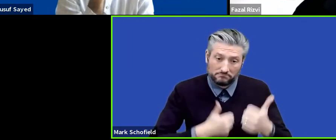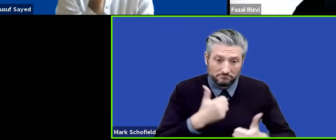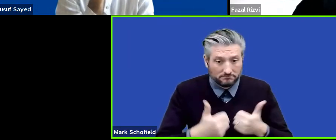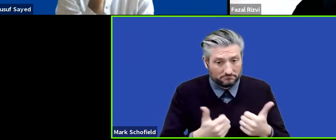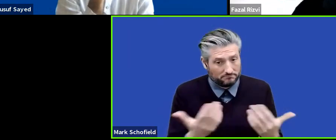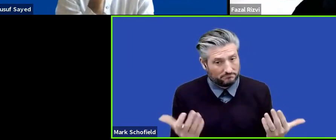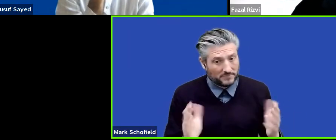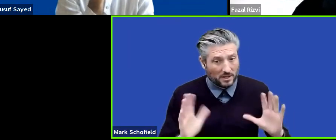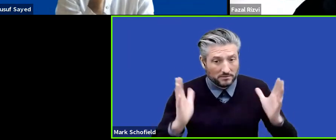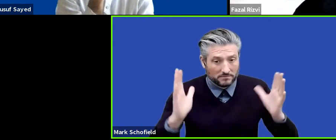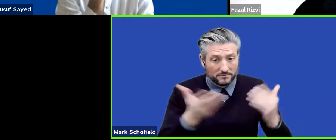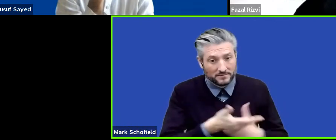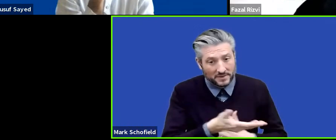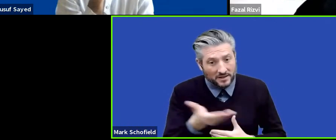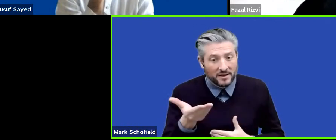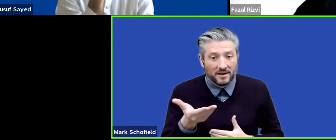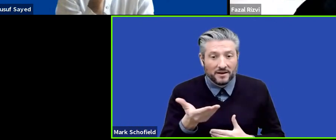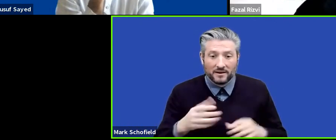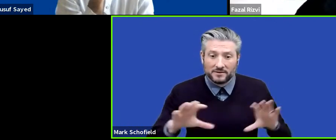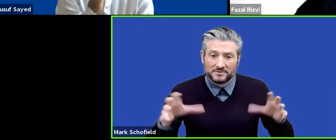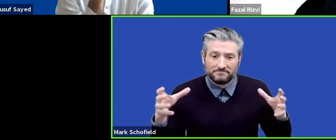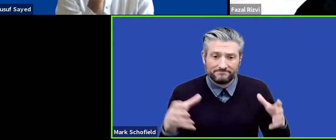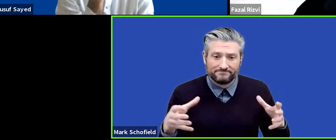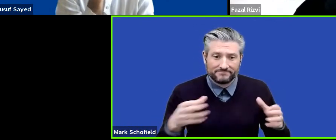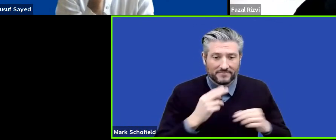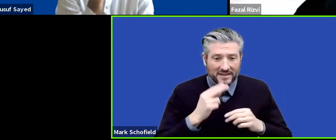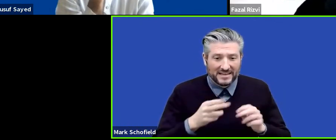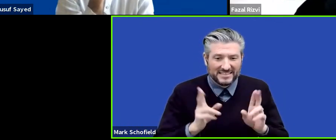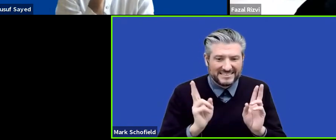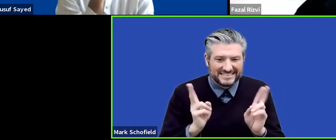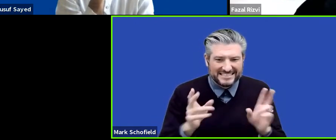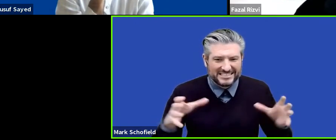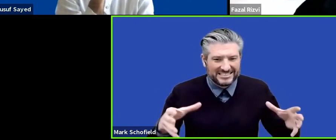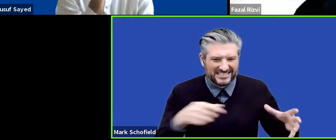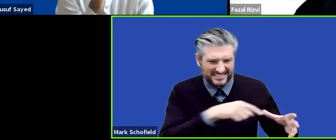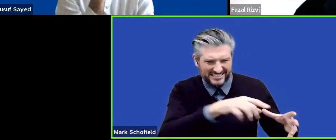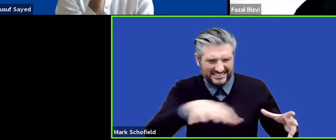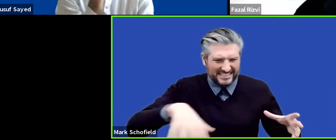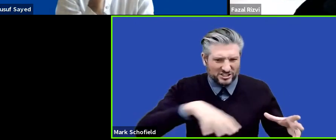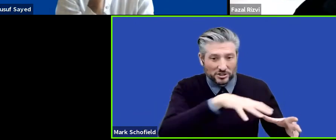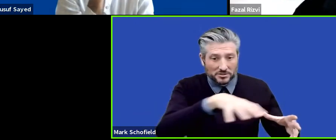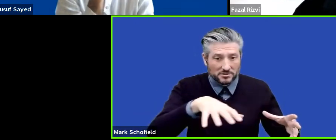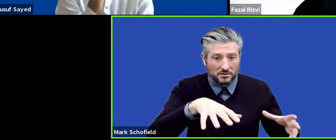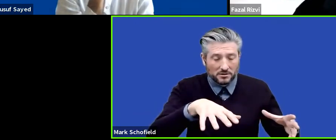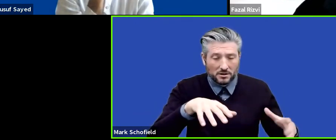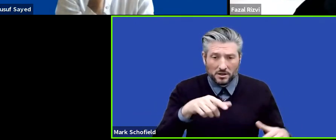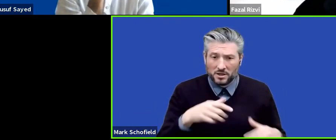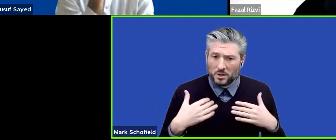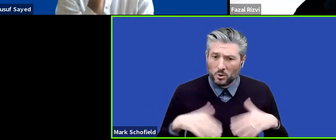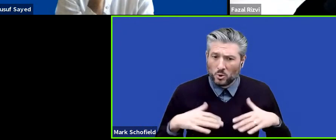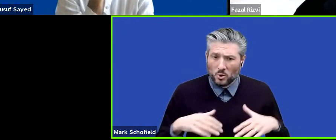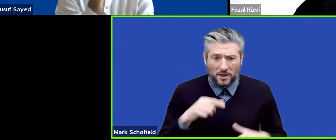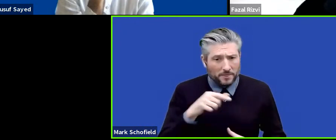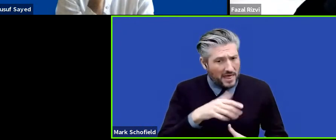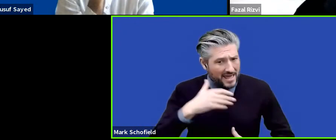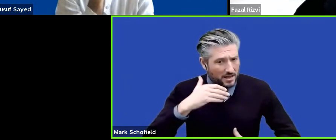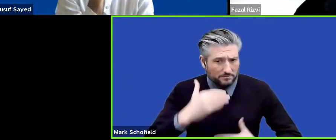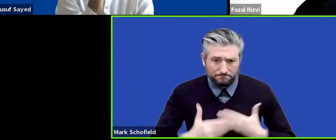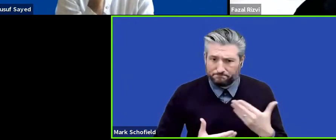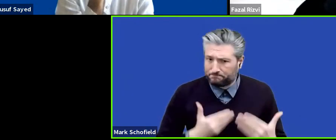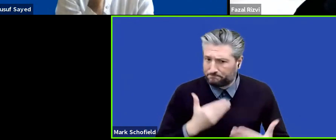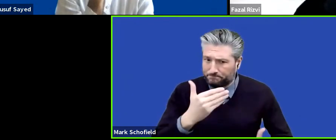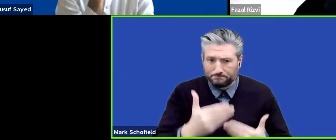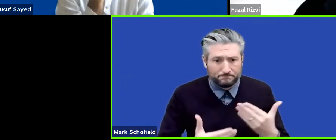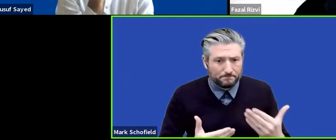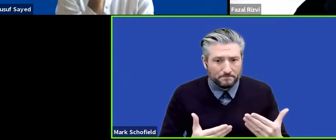teaching body as a whole for what they were able to do. Of all the